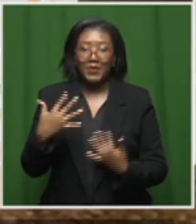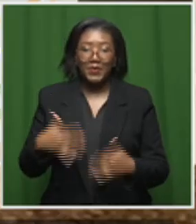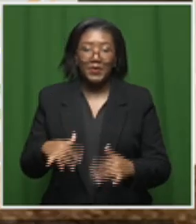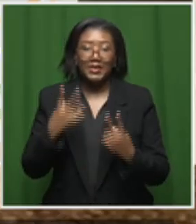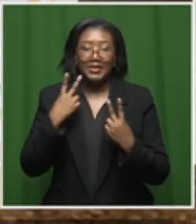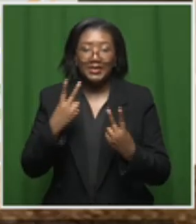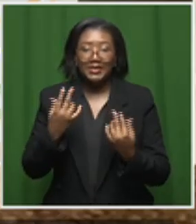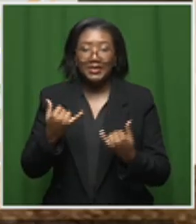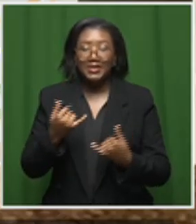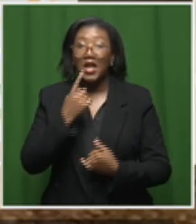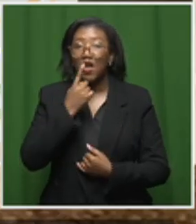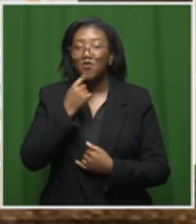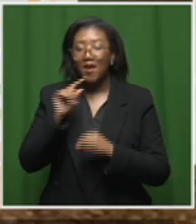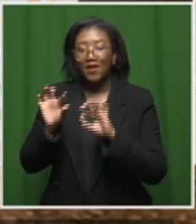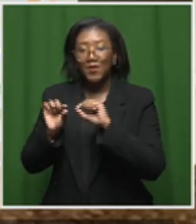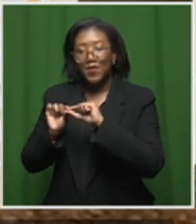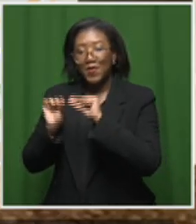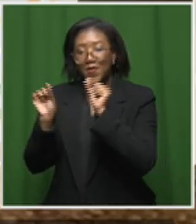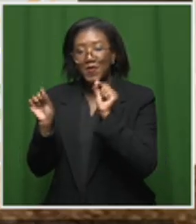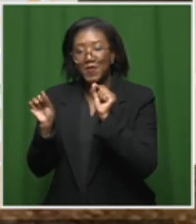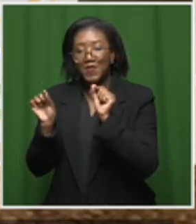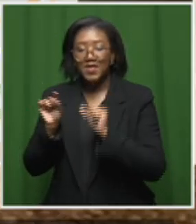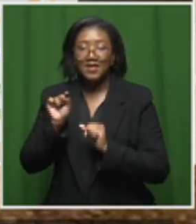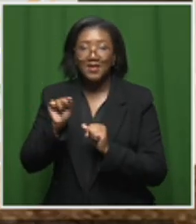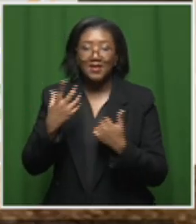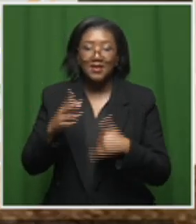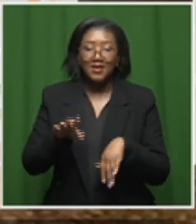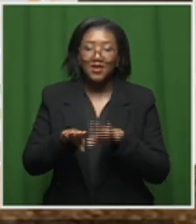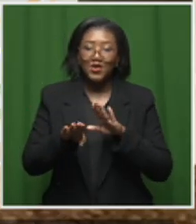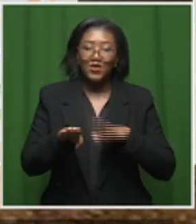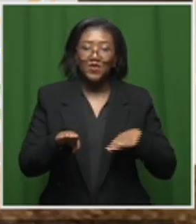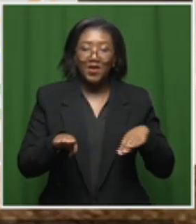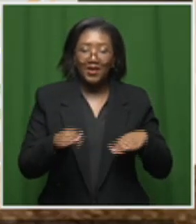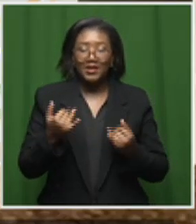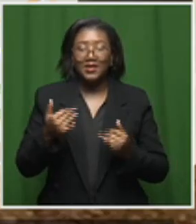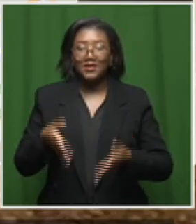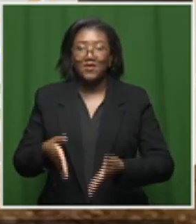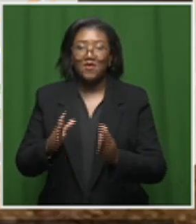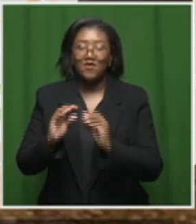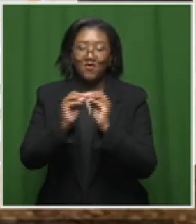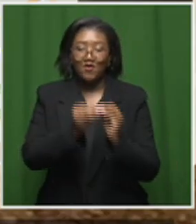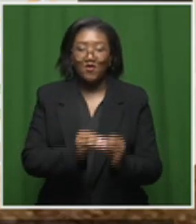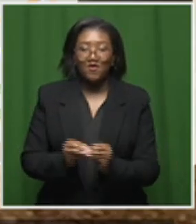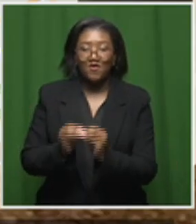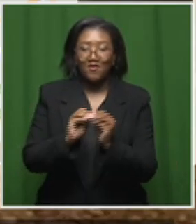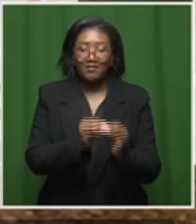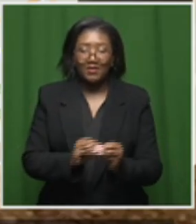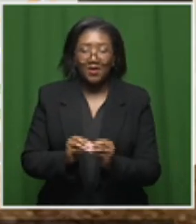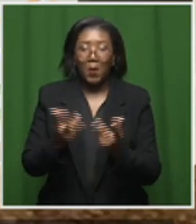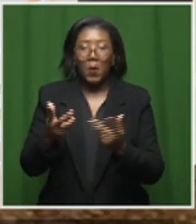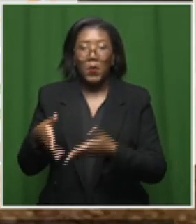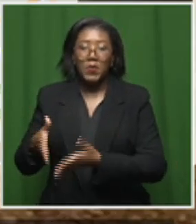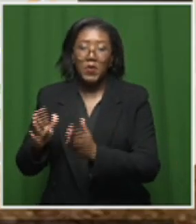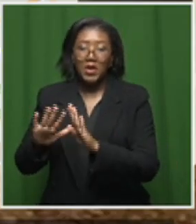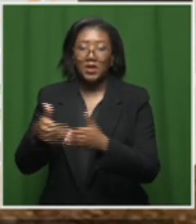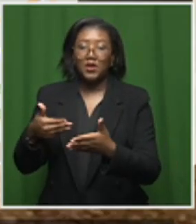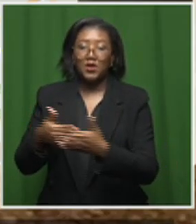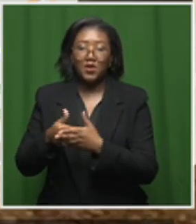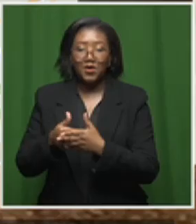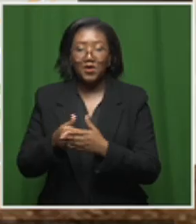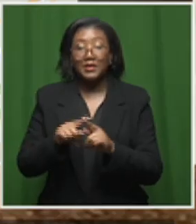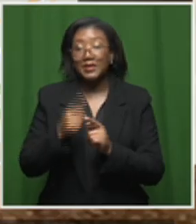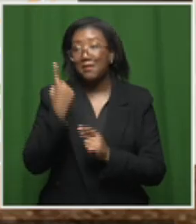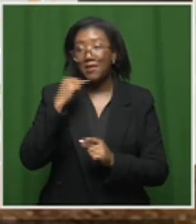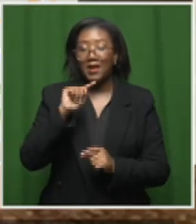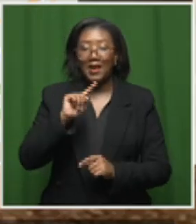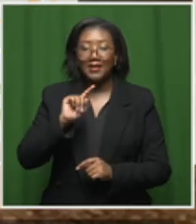terms of red lines? We're zooming in on this bit here. It's the roadworks, the permanent lane closures that have been there since last Saturday.